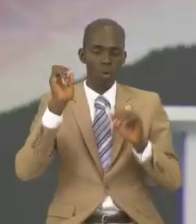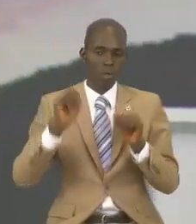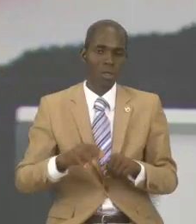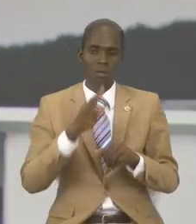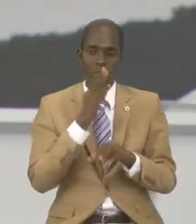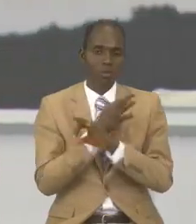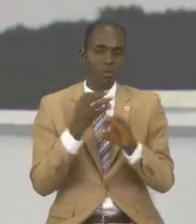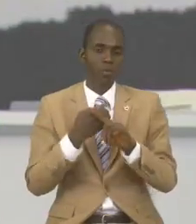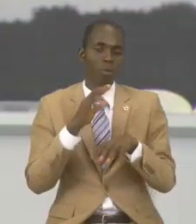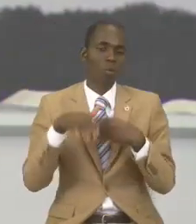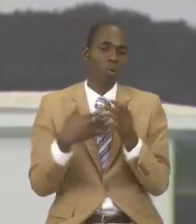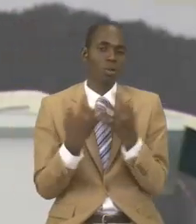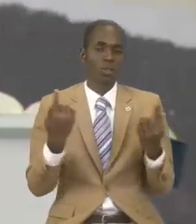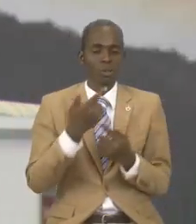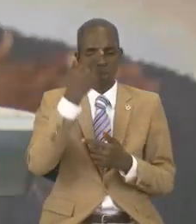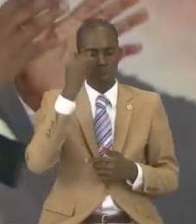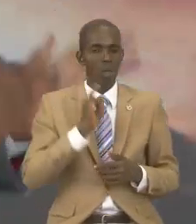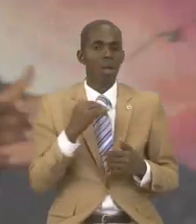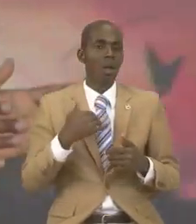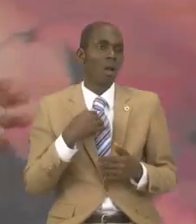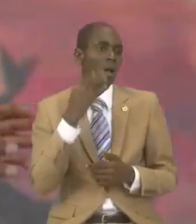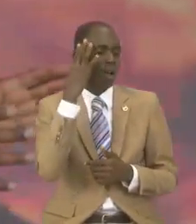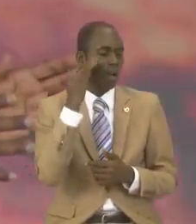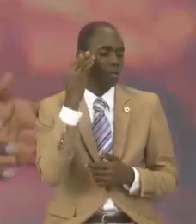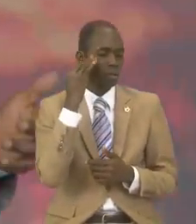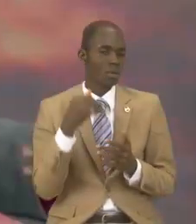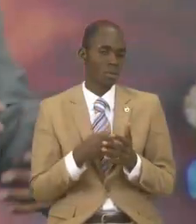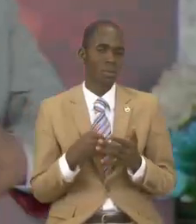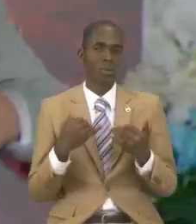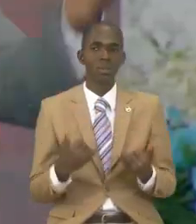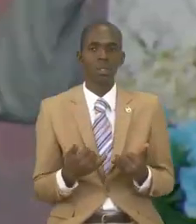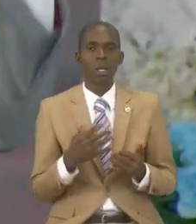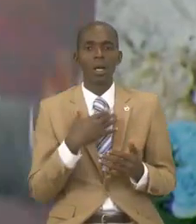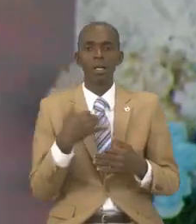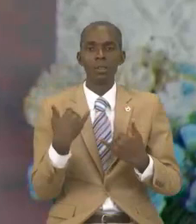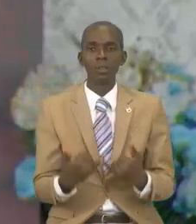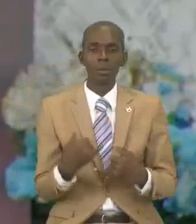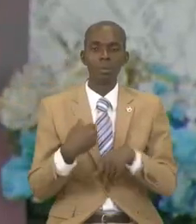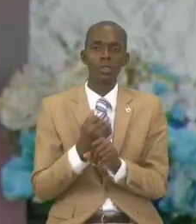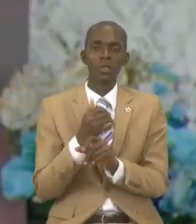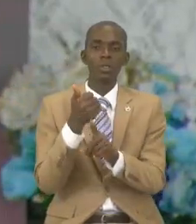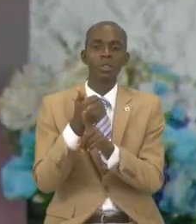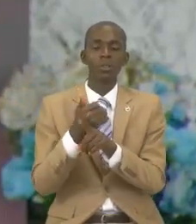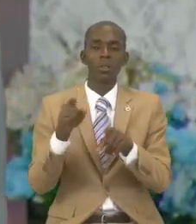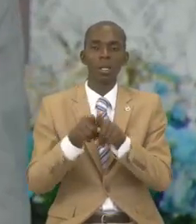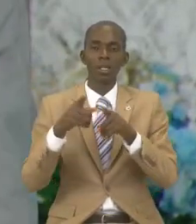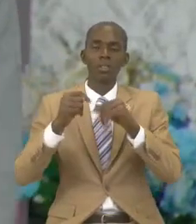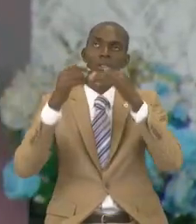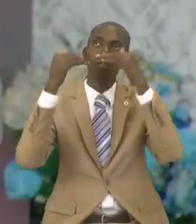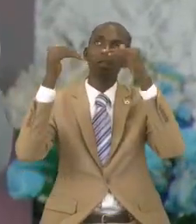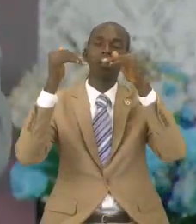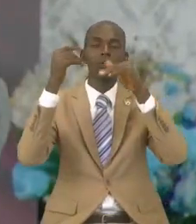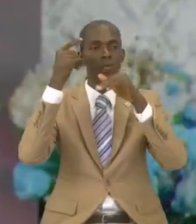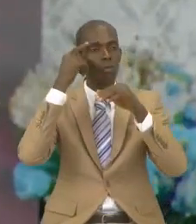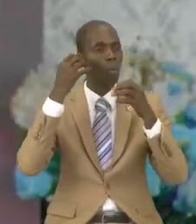one, they're making themselves the standard for the millions and billions of people in the world. And they